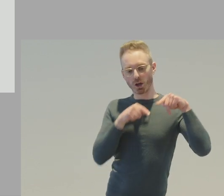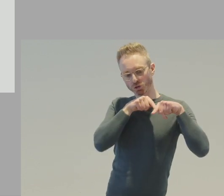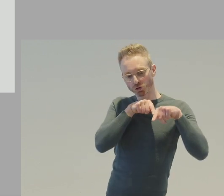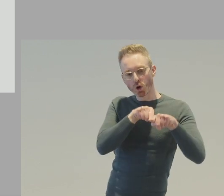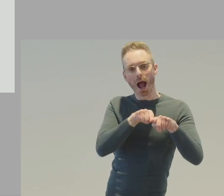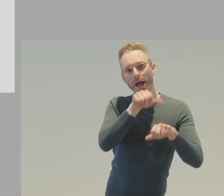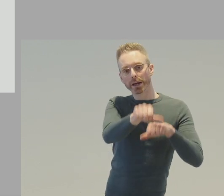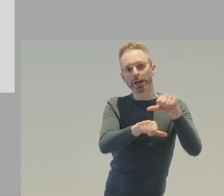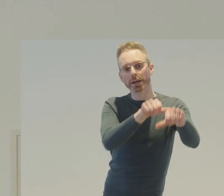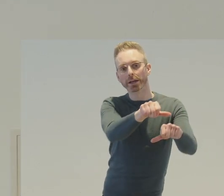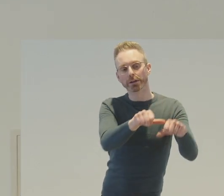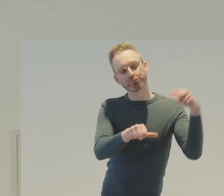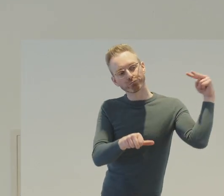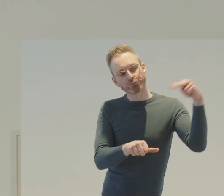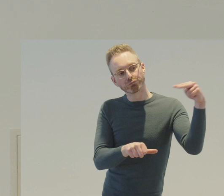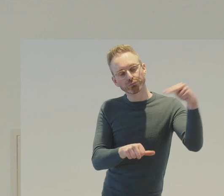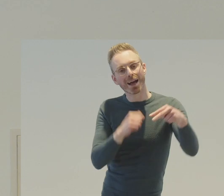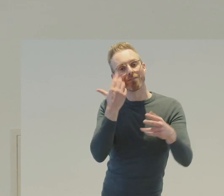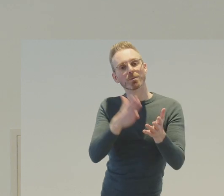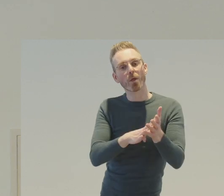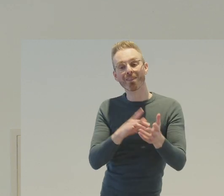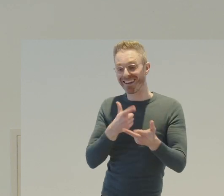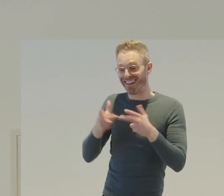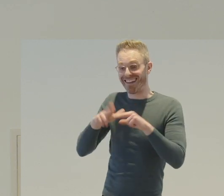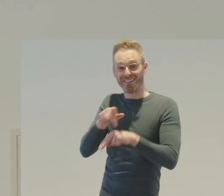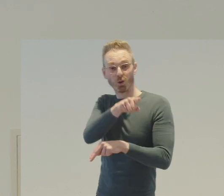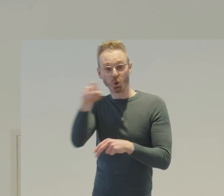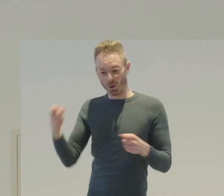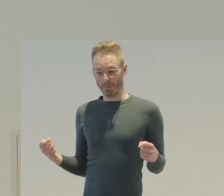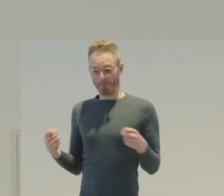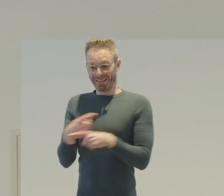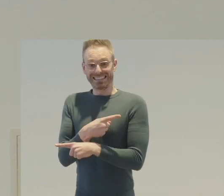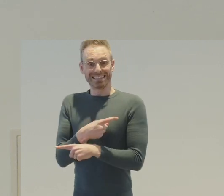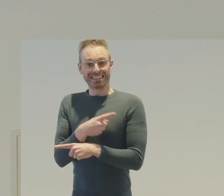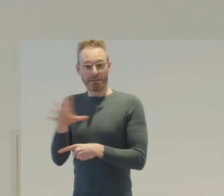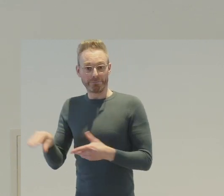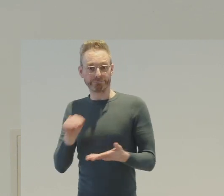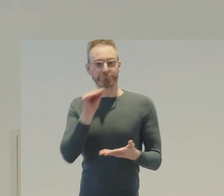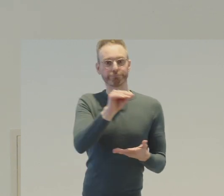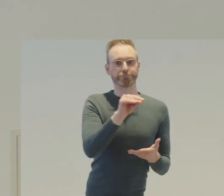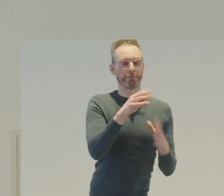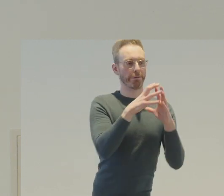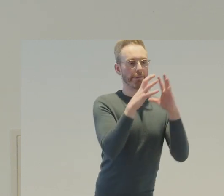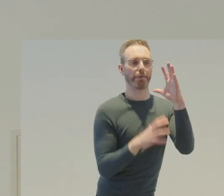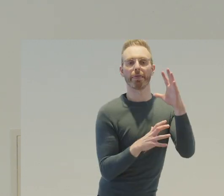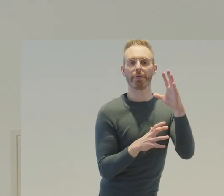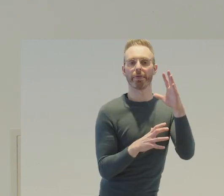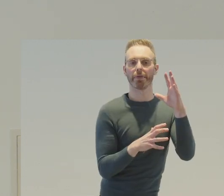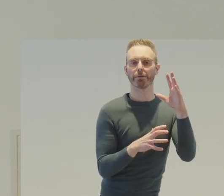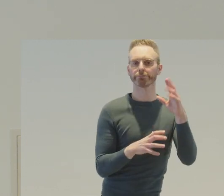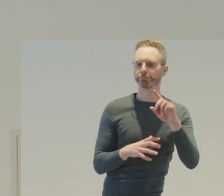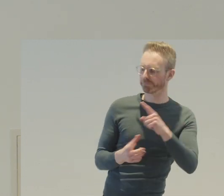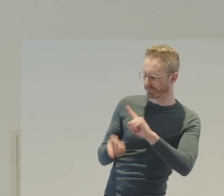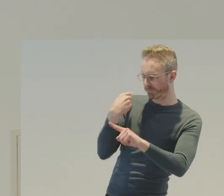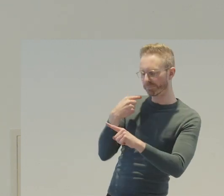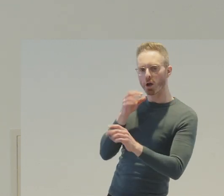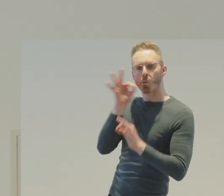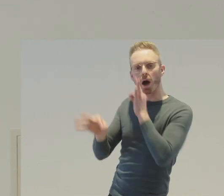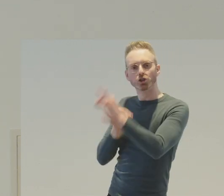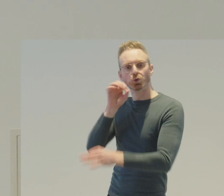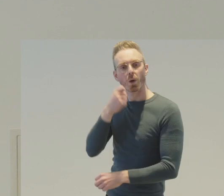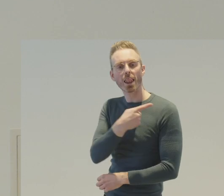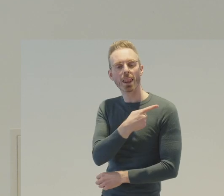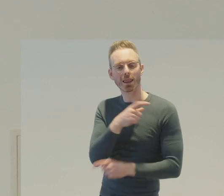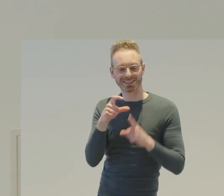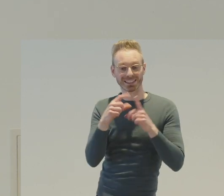raise a red flag for them and it might cause some problems. And on the portal, they have a journal where you can ask questions. So